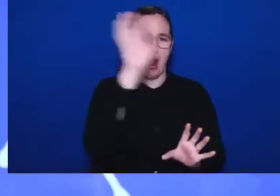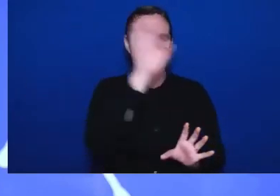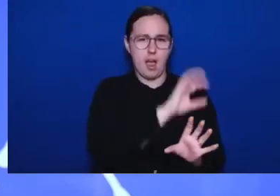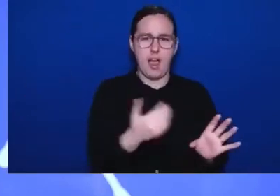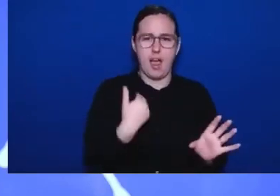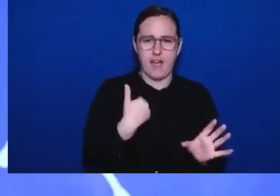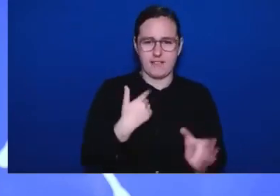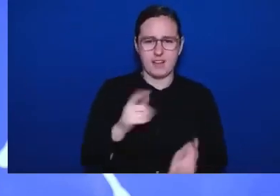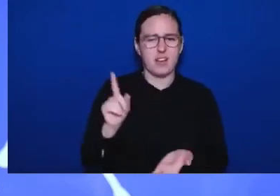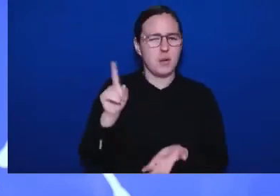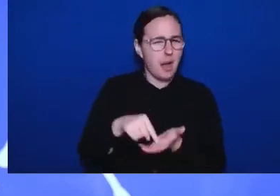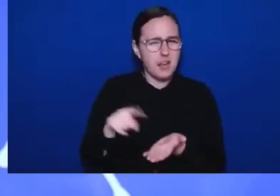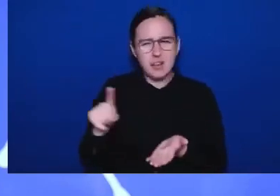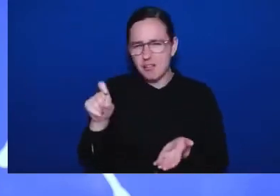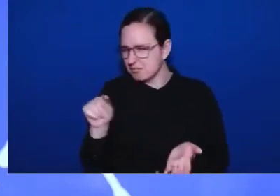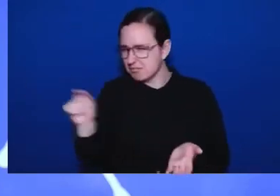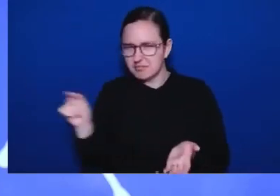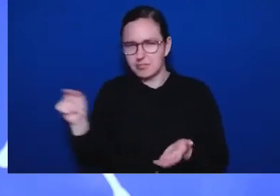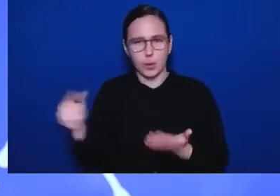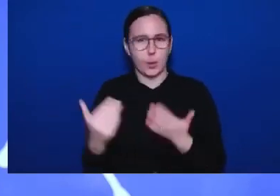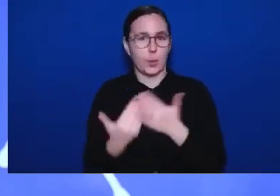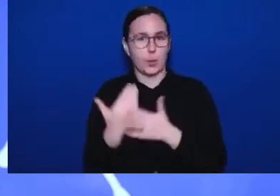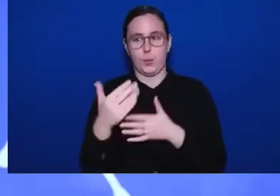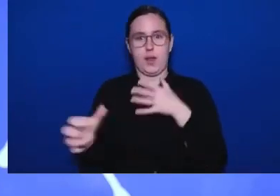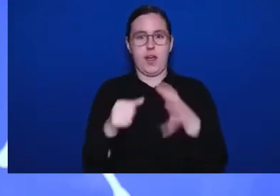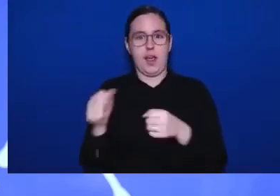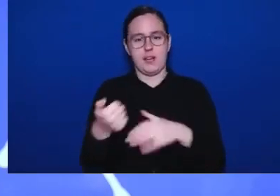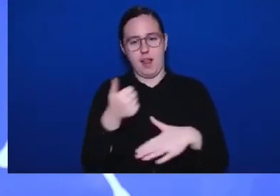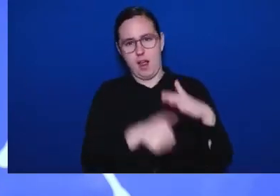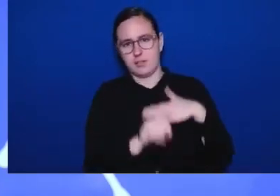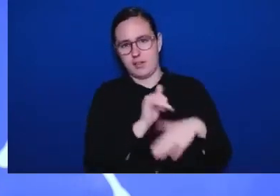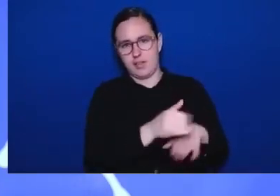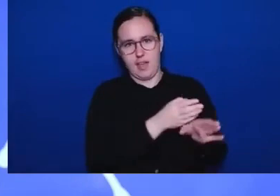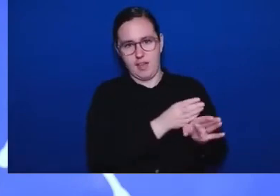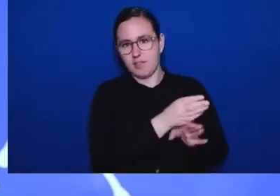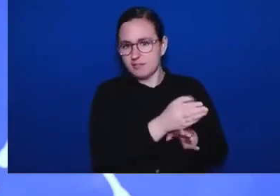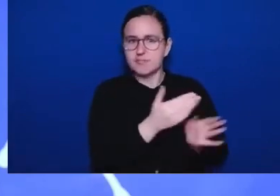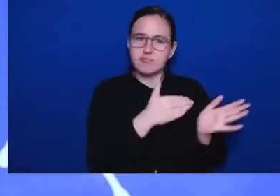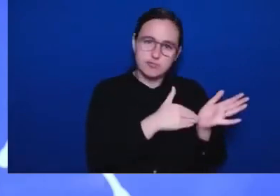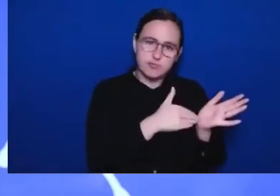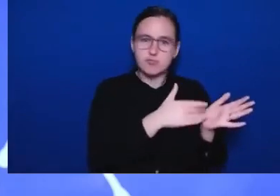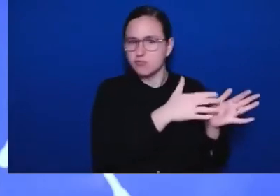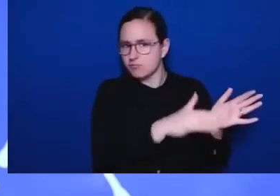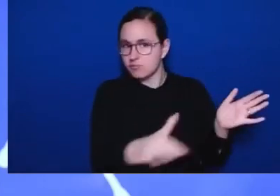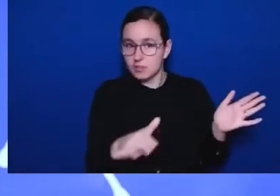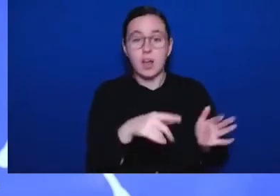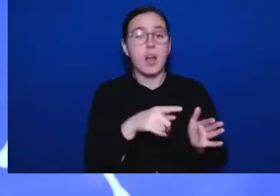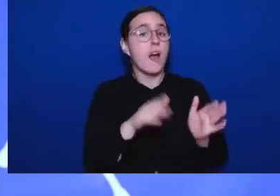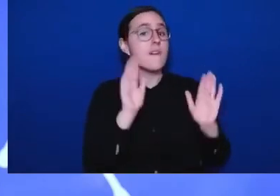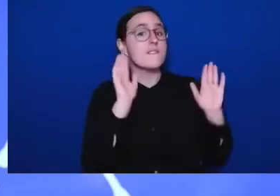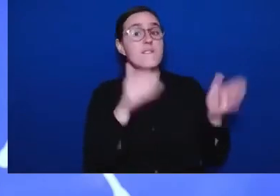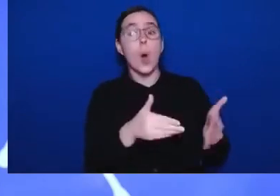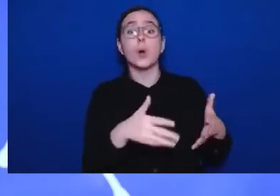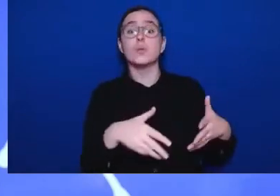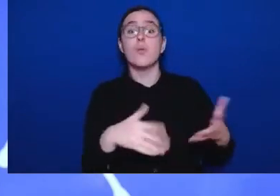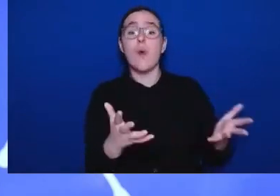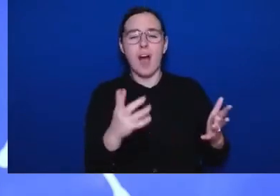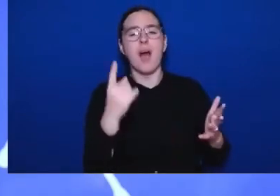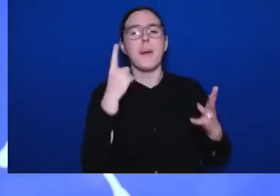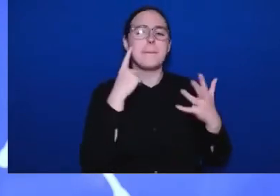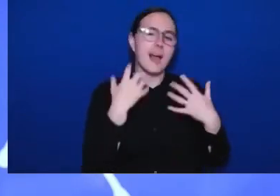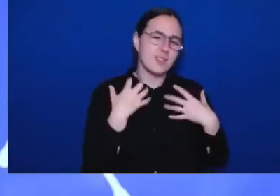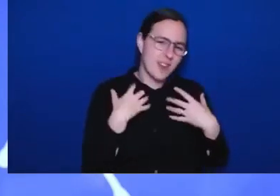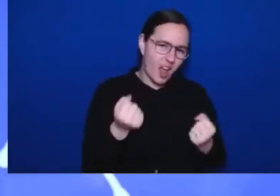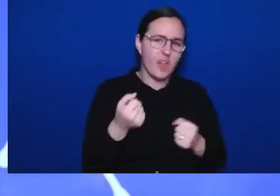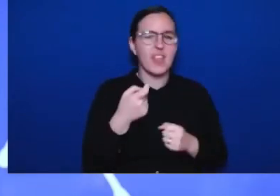group of workers hired under that have been to support mental health and addictions, including counseling services and others. So meeting that